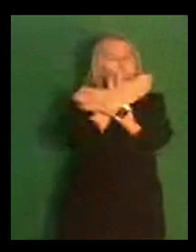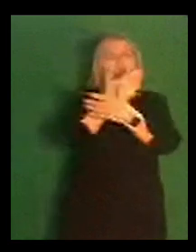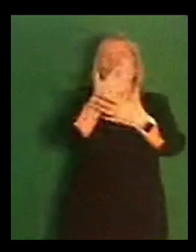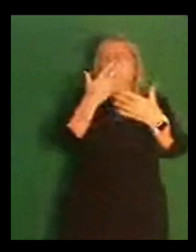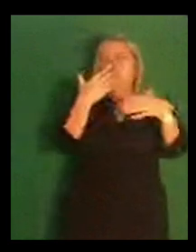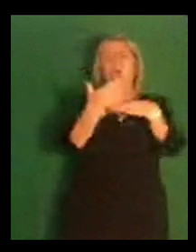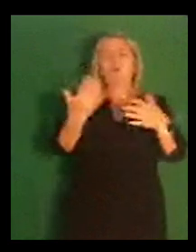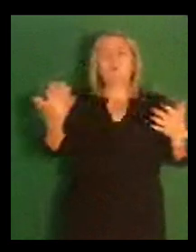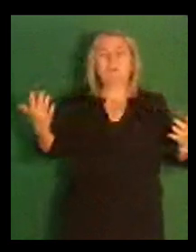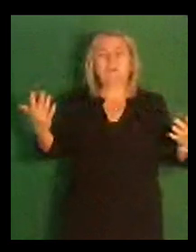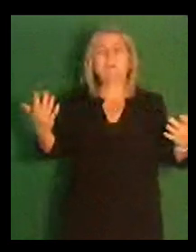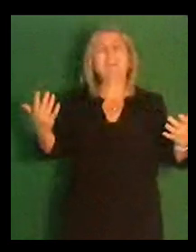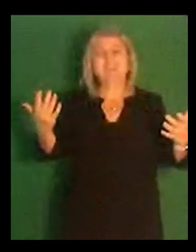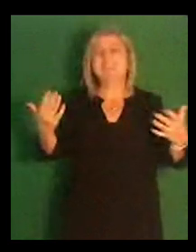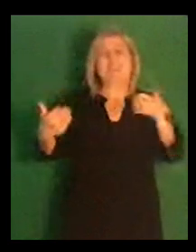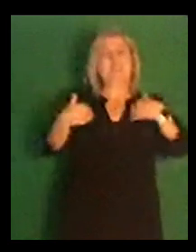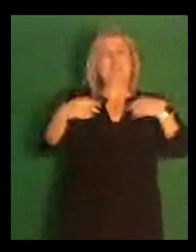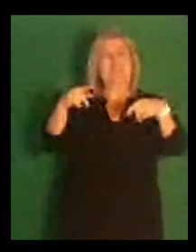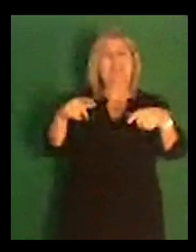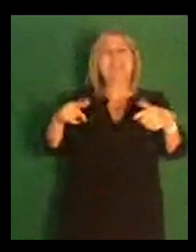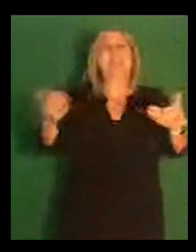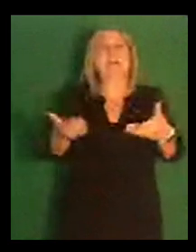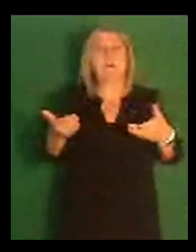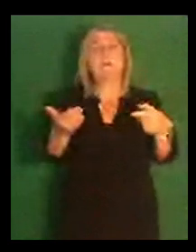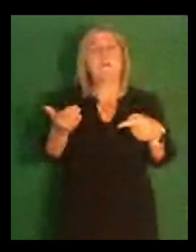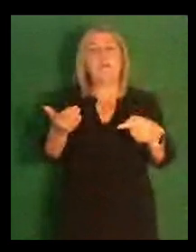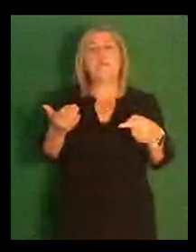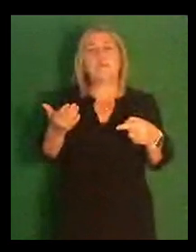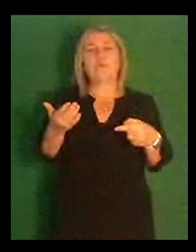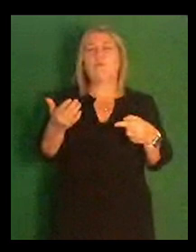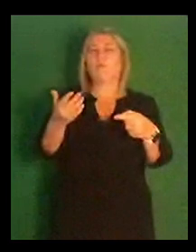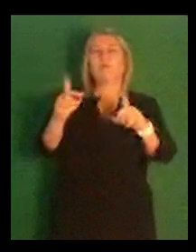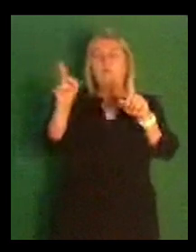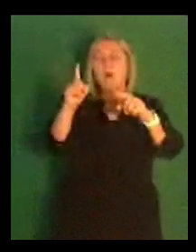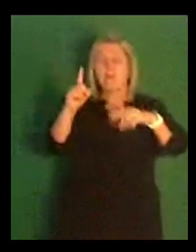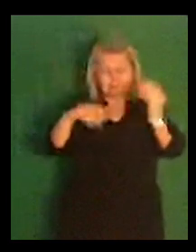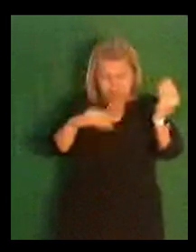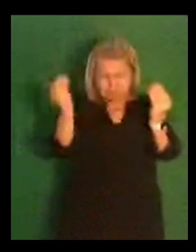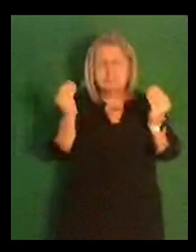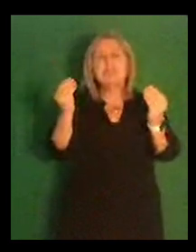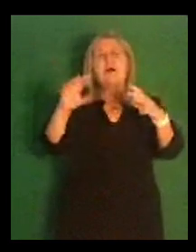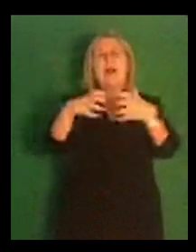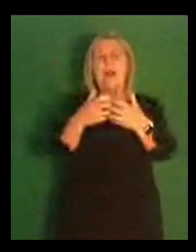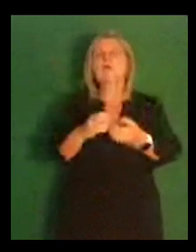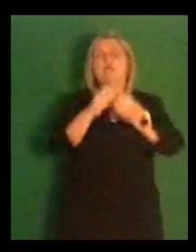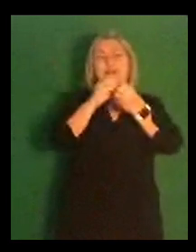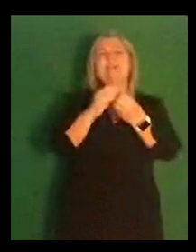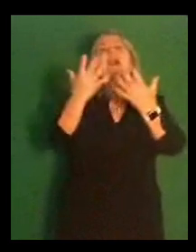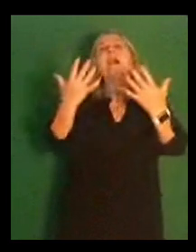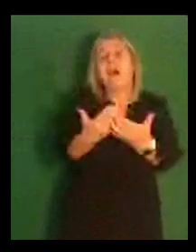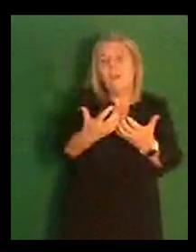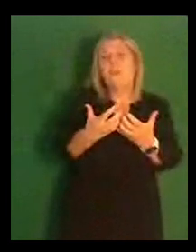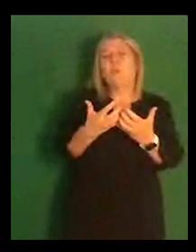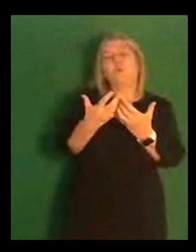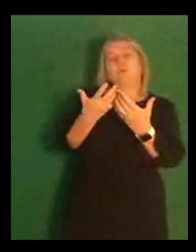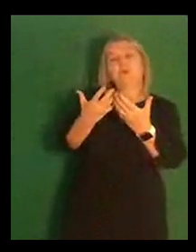I'm currently really interested in the toolbox that these artists have and how we take that into community to